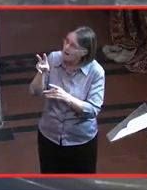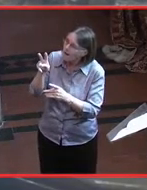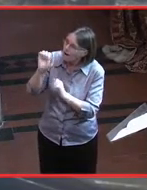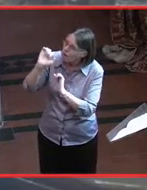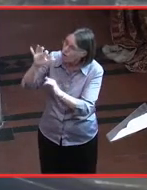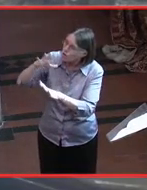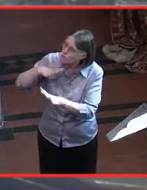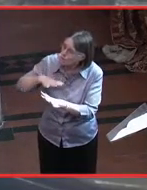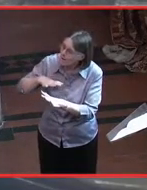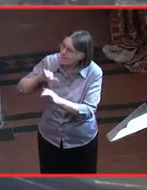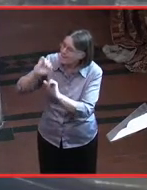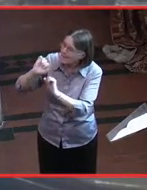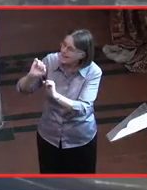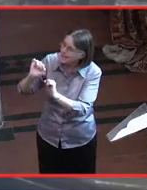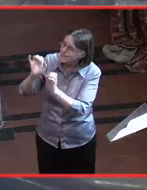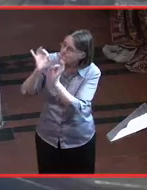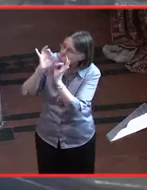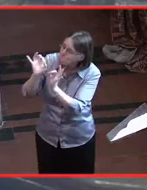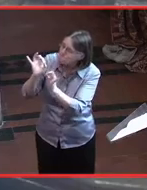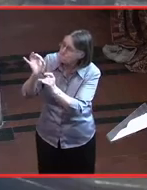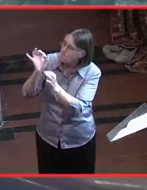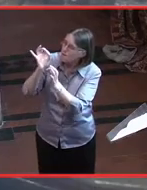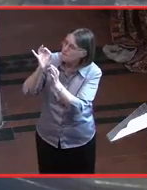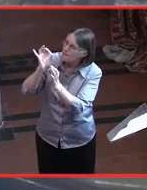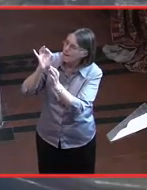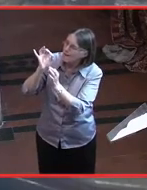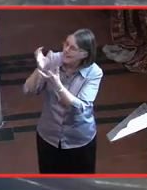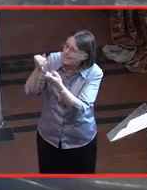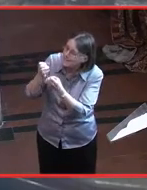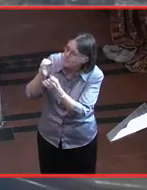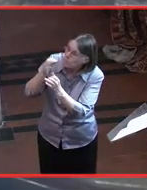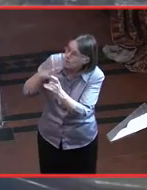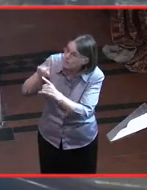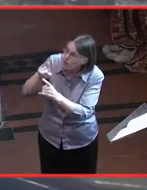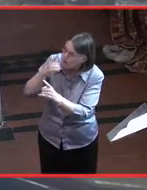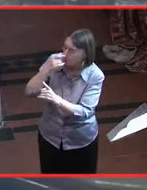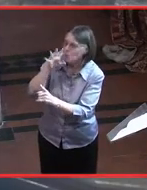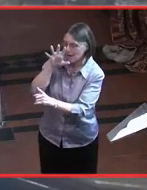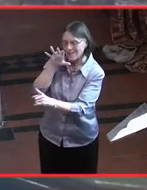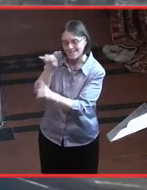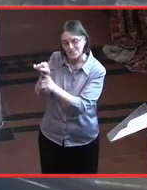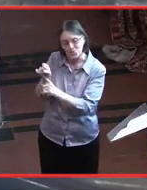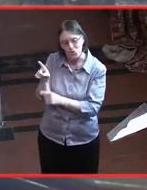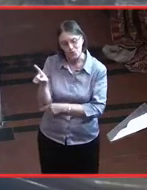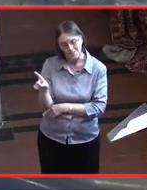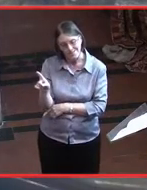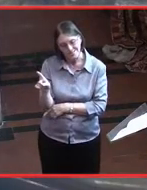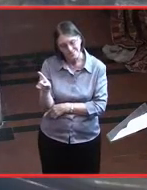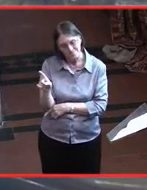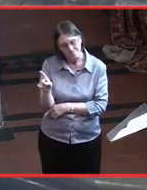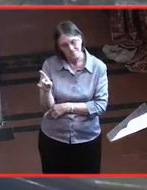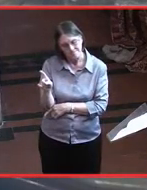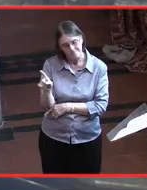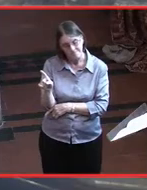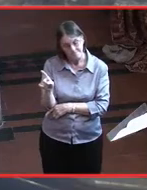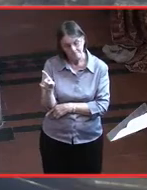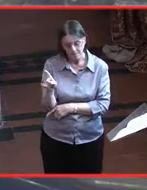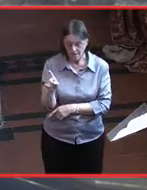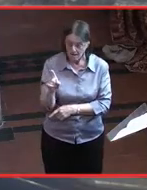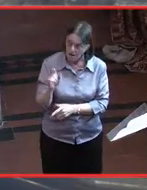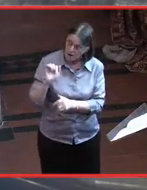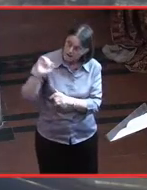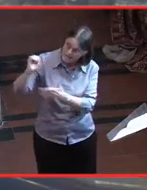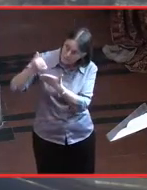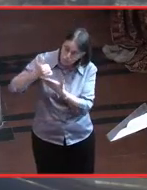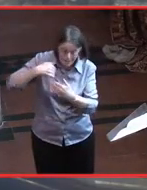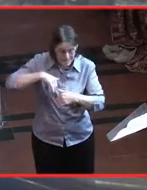is good and acceptable and perfect. For by the grace given to me, I say to everyone among